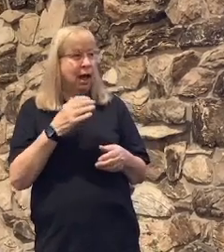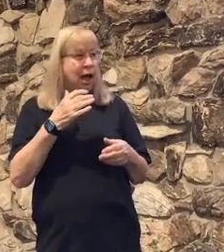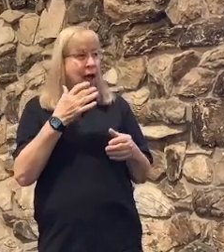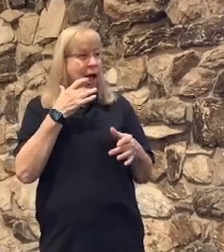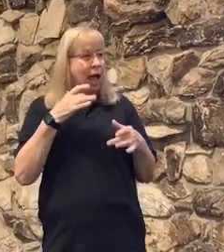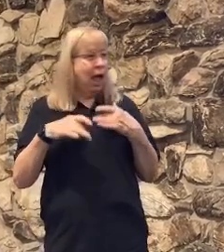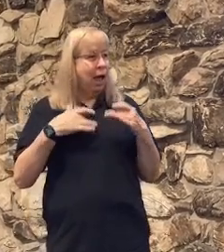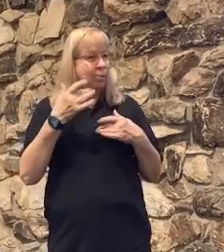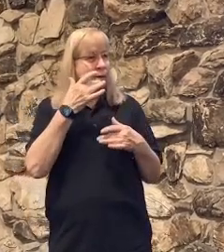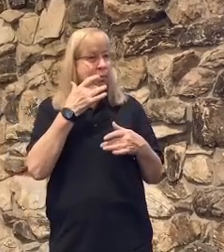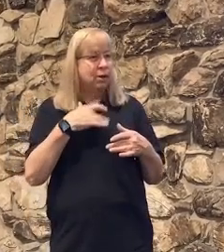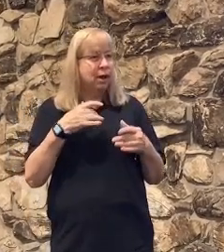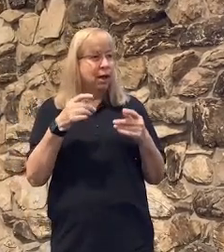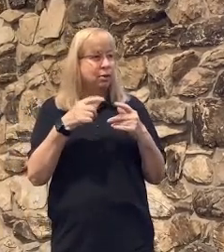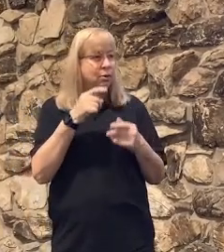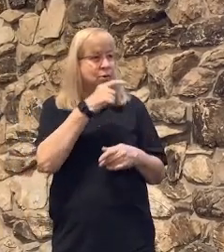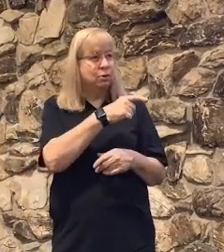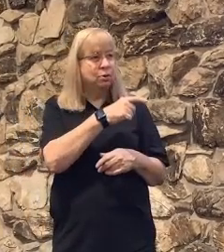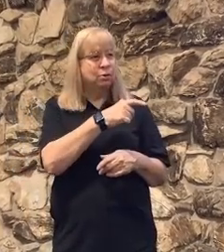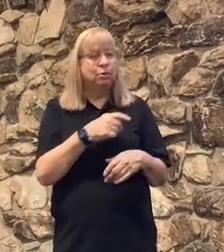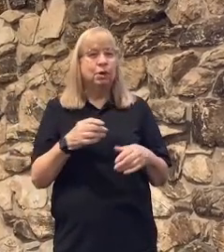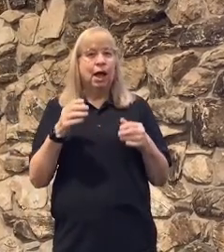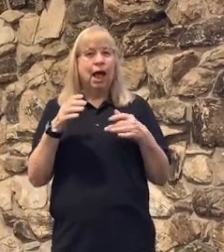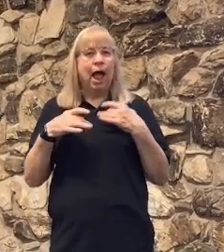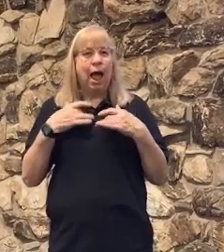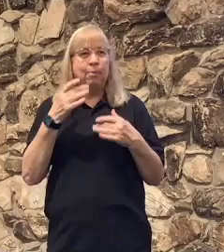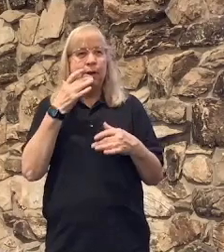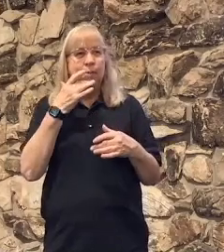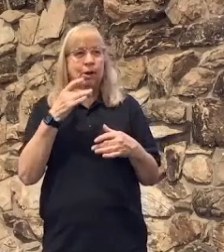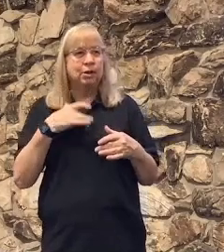Happy birthday to you. Happy birthday to you.